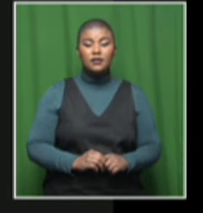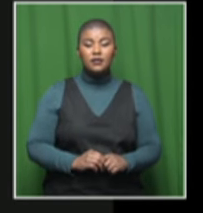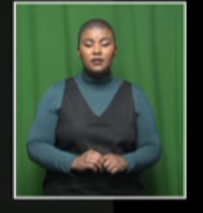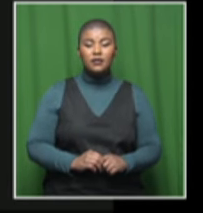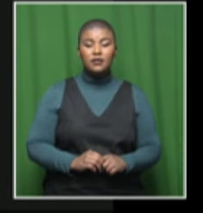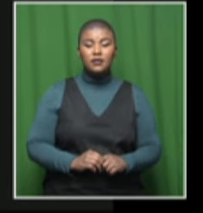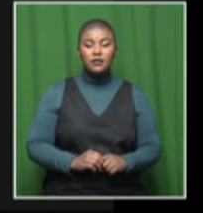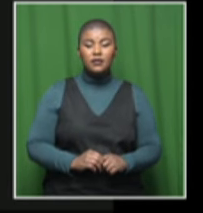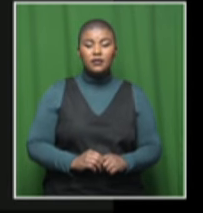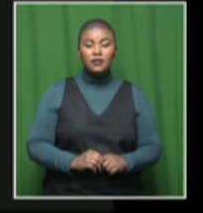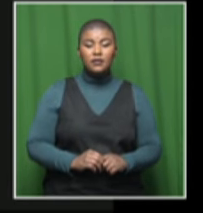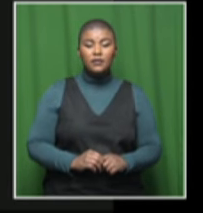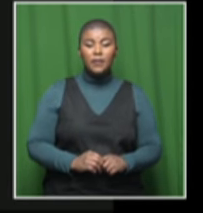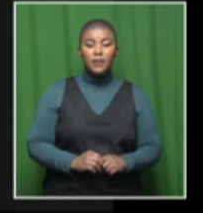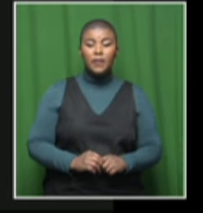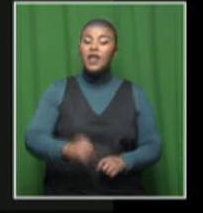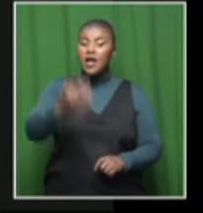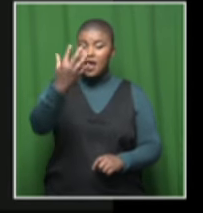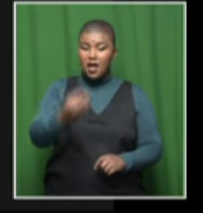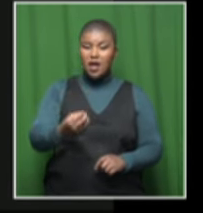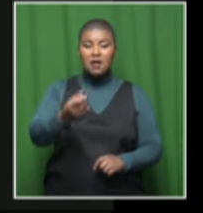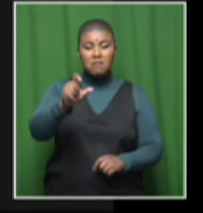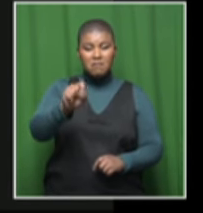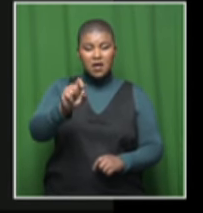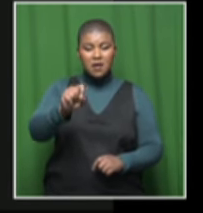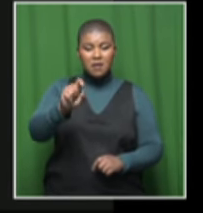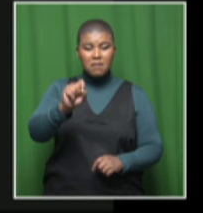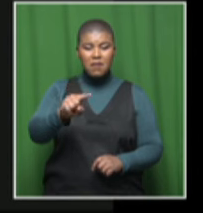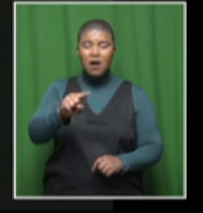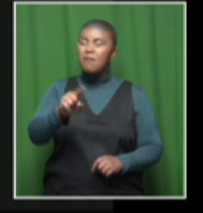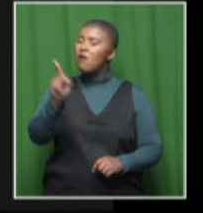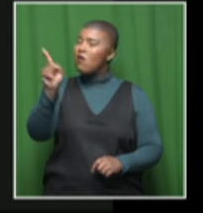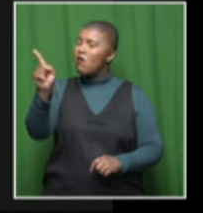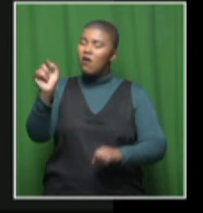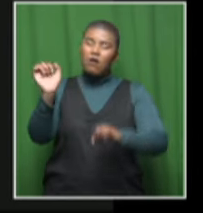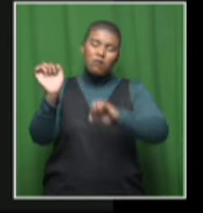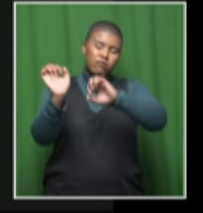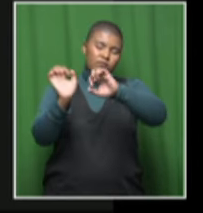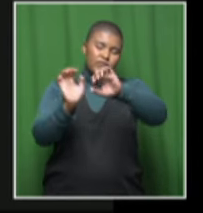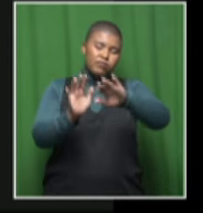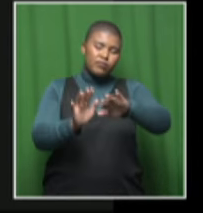there is a recording of her singing Onomso Phezukonke.